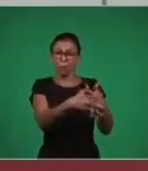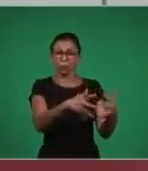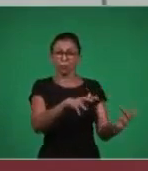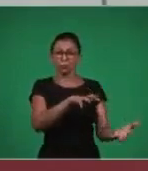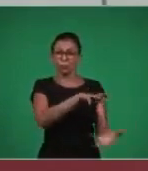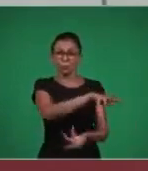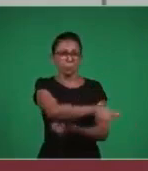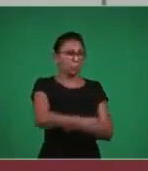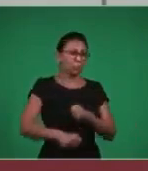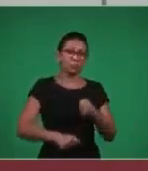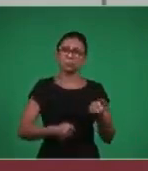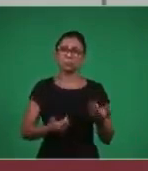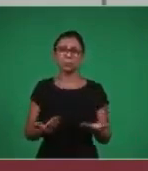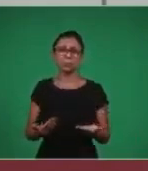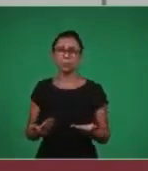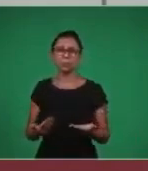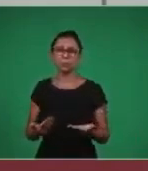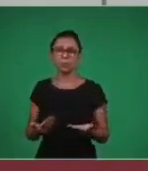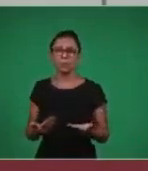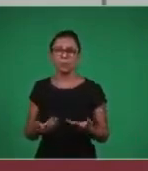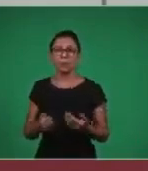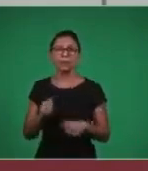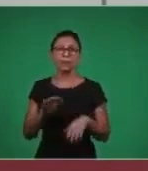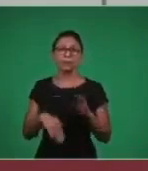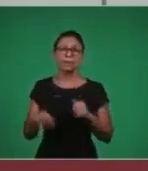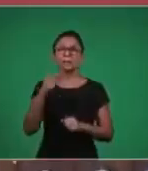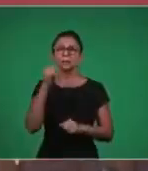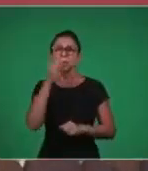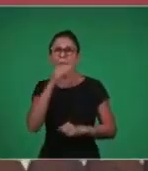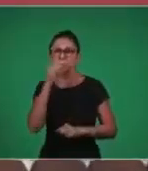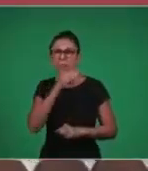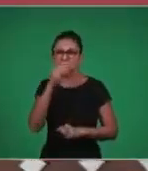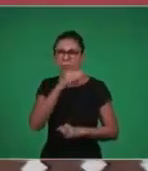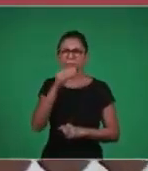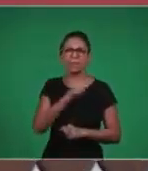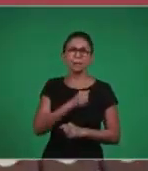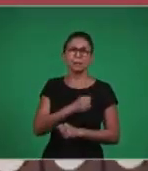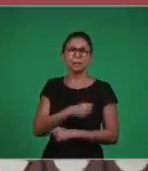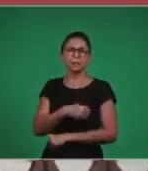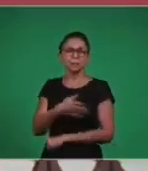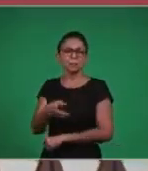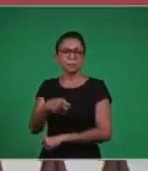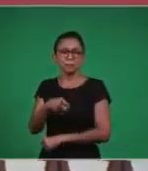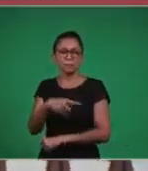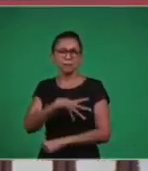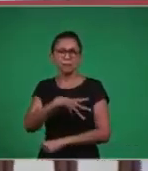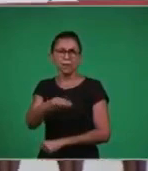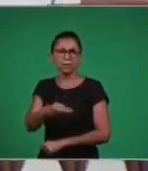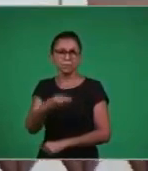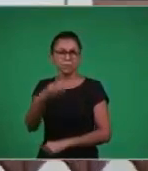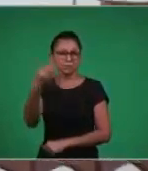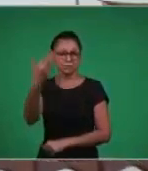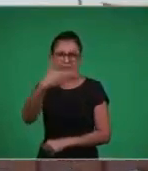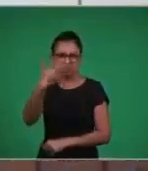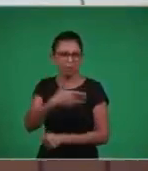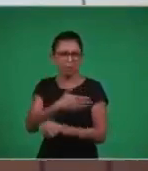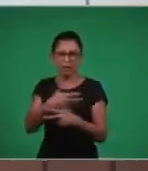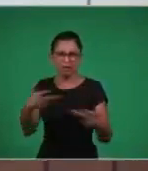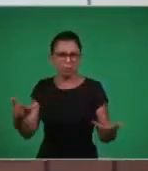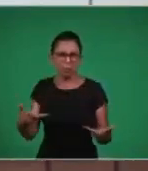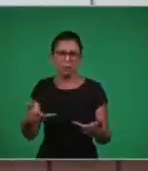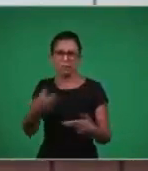we go through tribulation. When we go enter into our homes, and we don't see our children and our husbands and